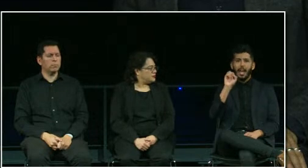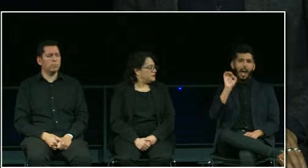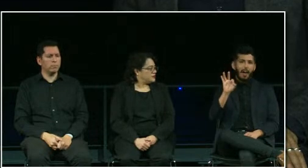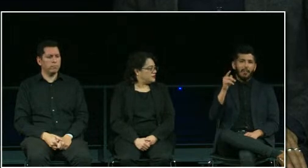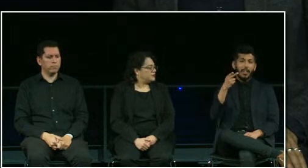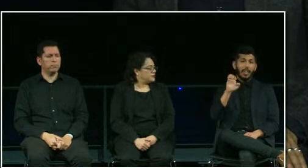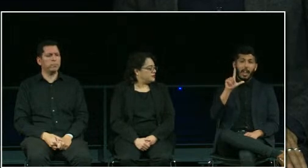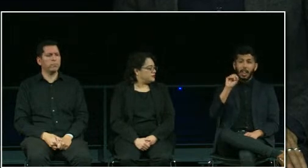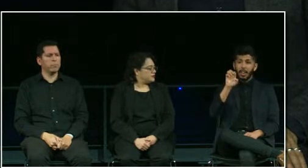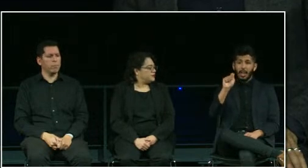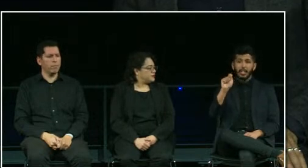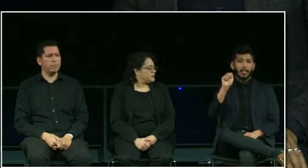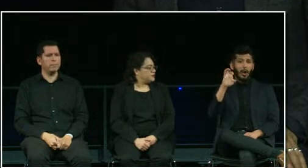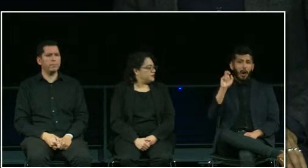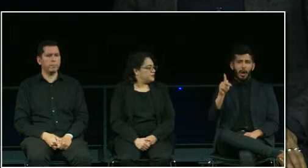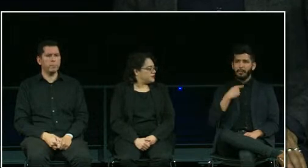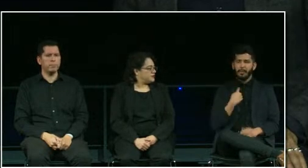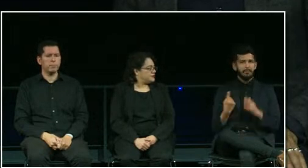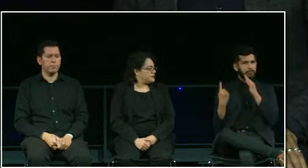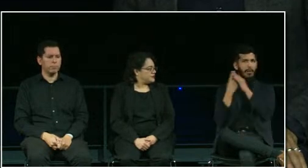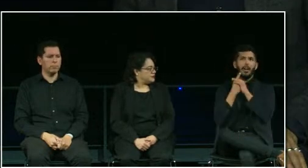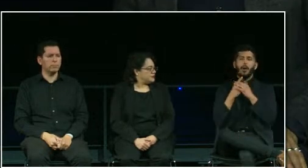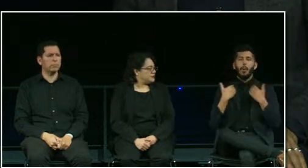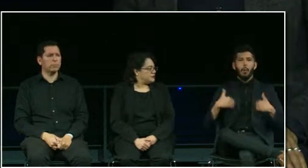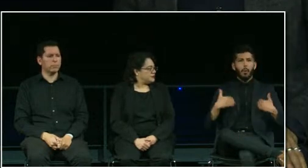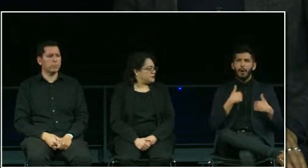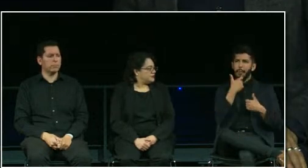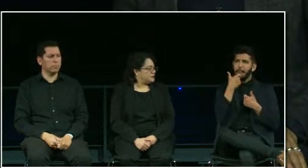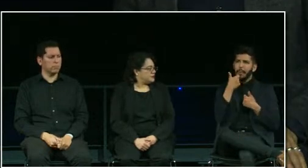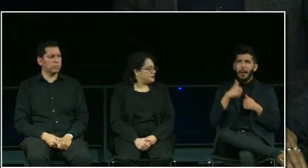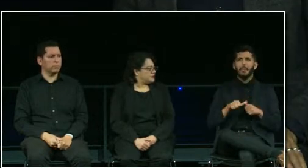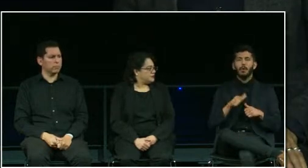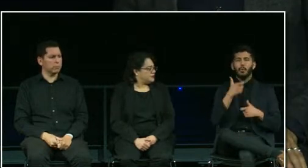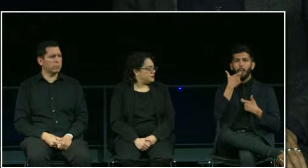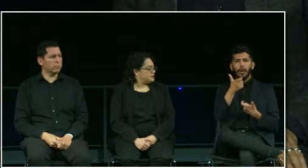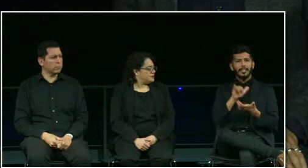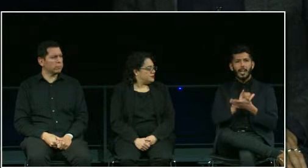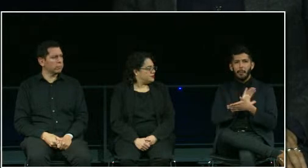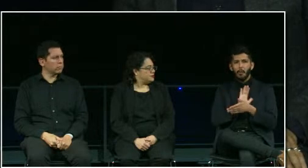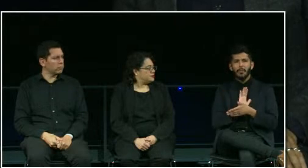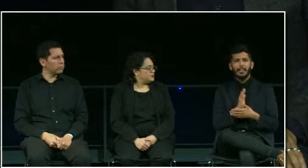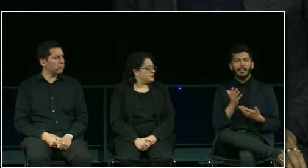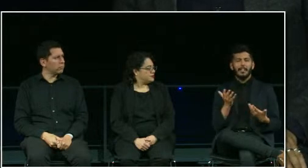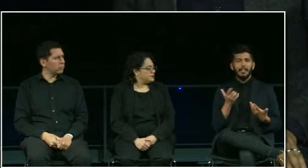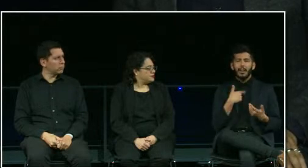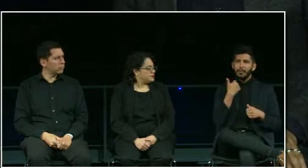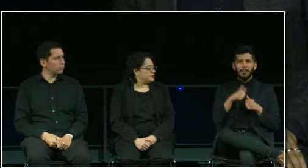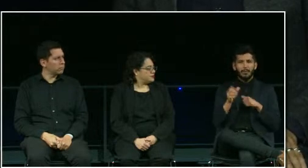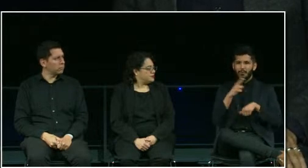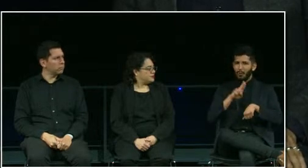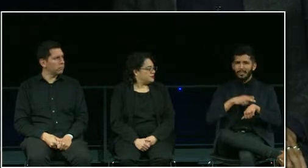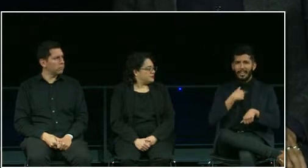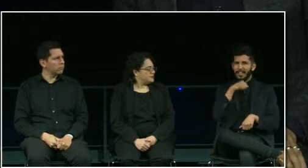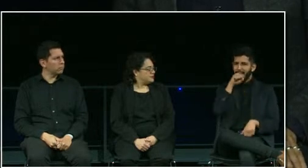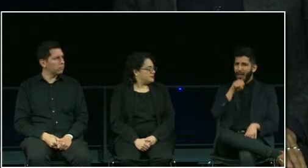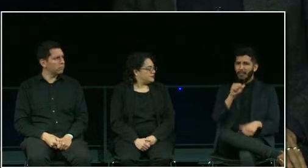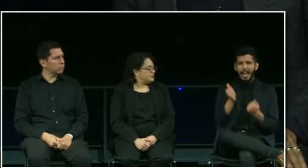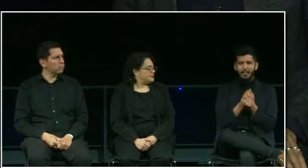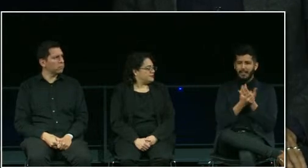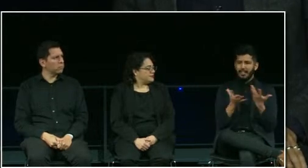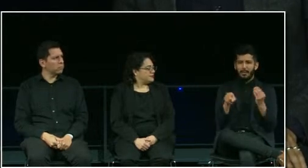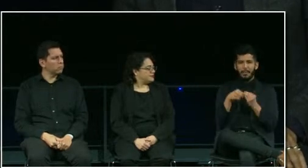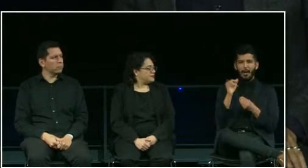for me. I remember very vividly the experience of watching the movie. I remember, of course, loving everything about